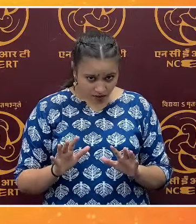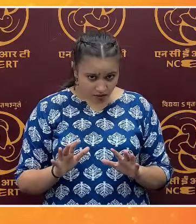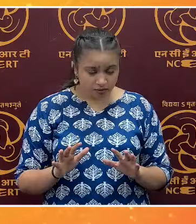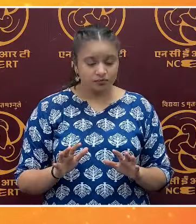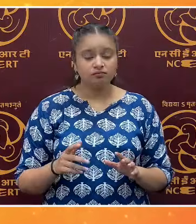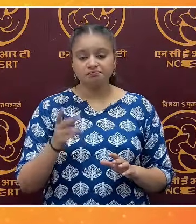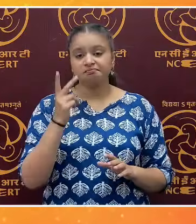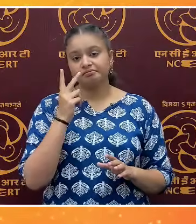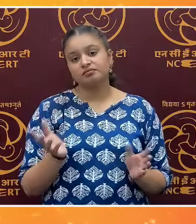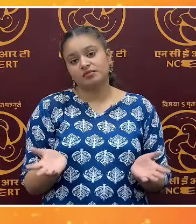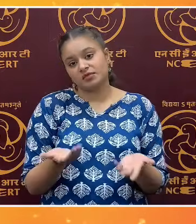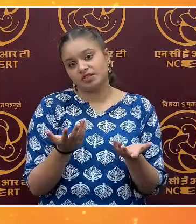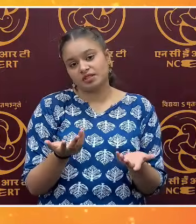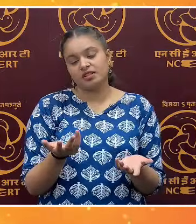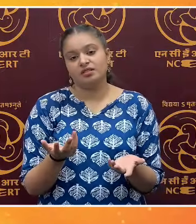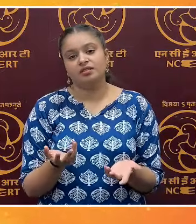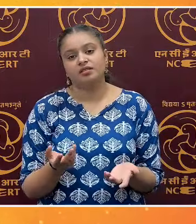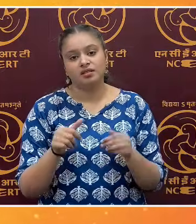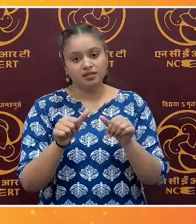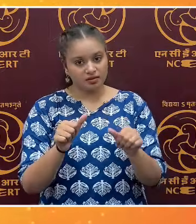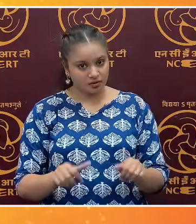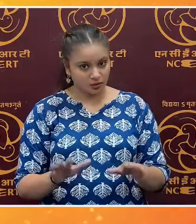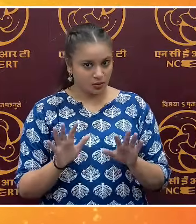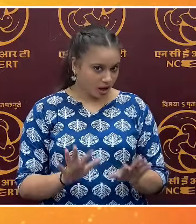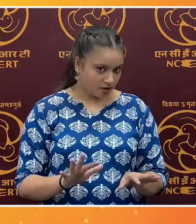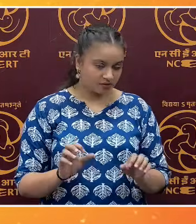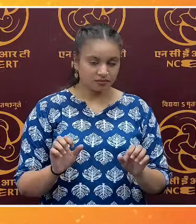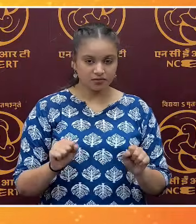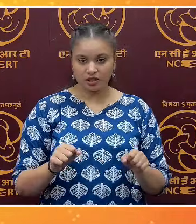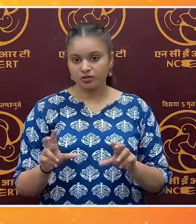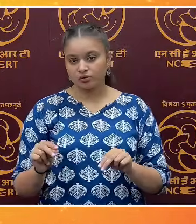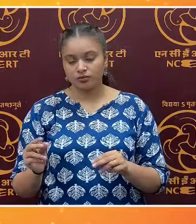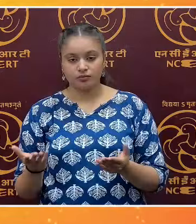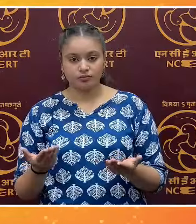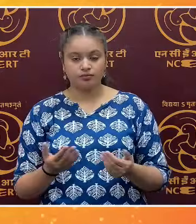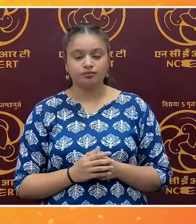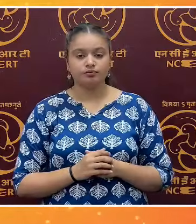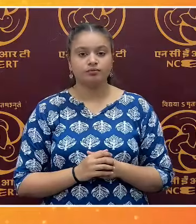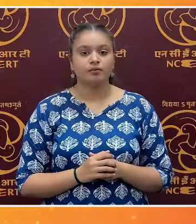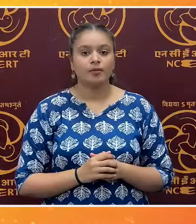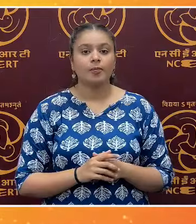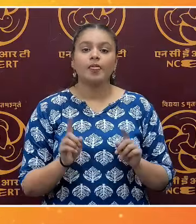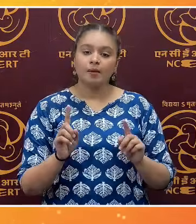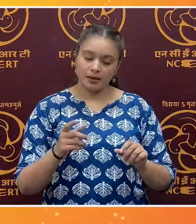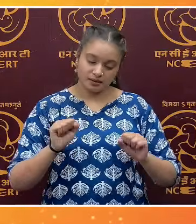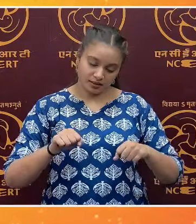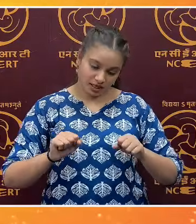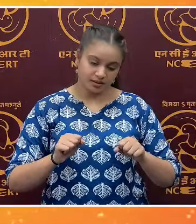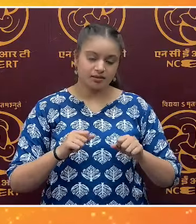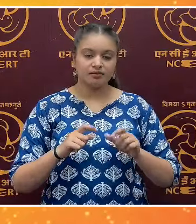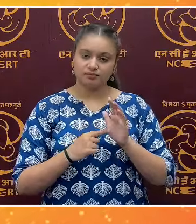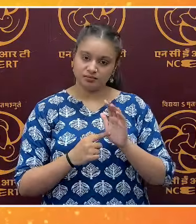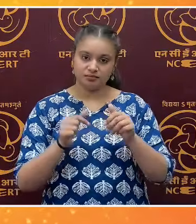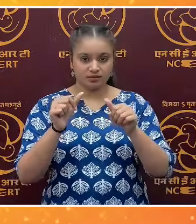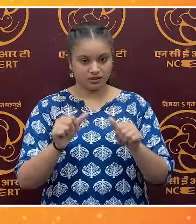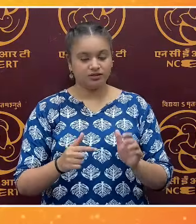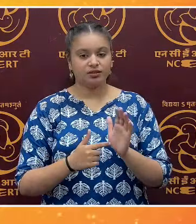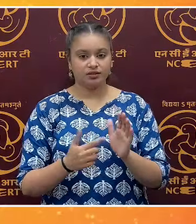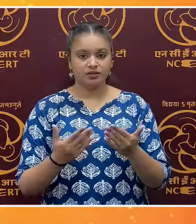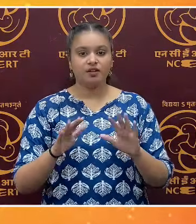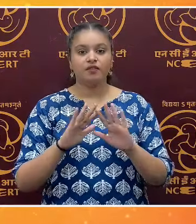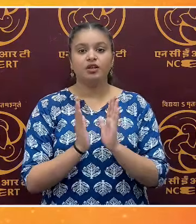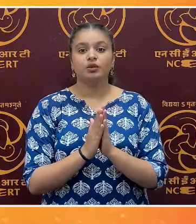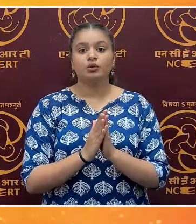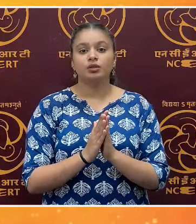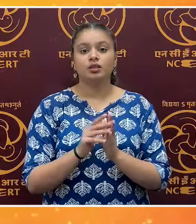see, some great Let's job. see if there is a scoreboard or not. Scoreboard or not. Okay, great. But it is there. It is there. Scoreboard is there. So total